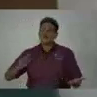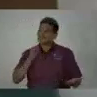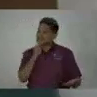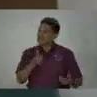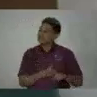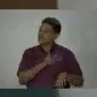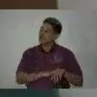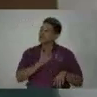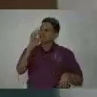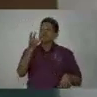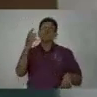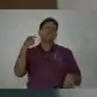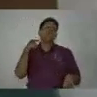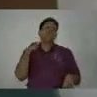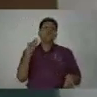the 7th of June